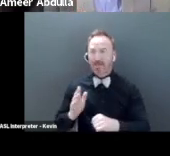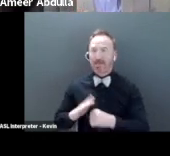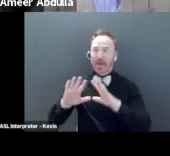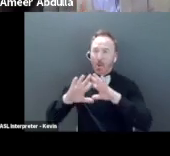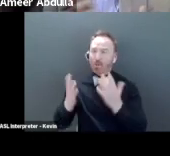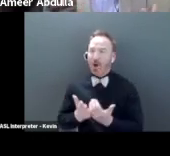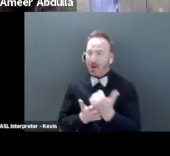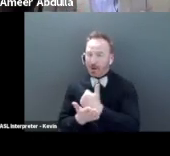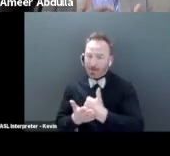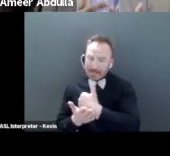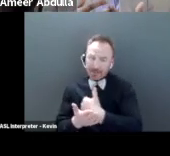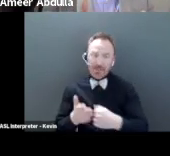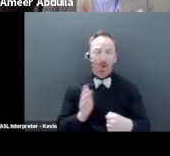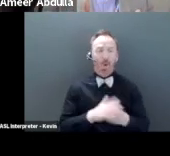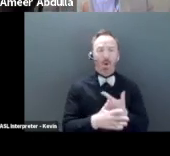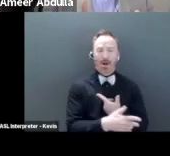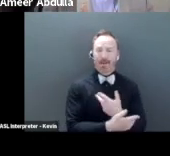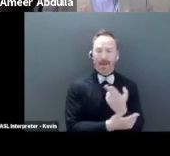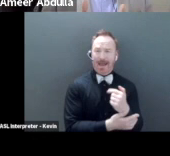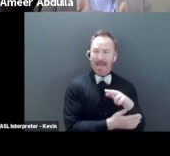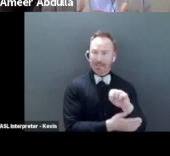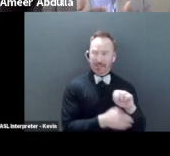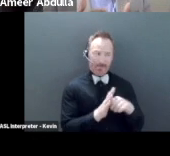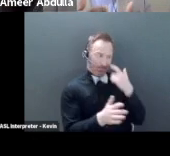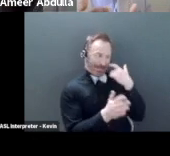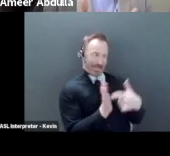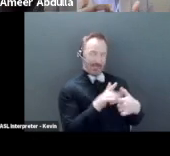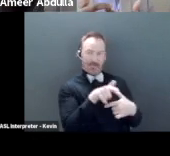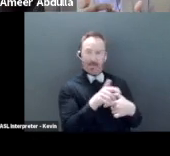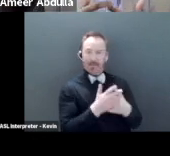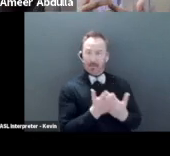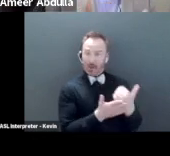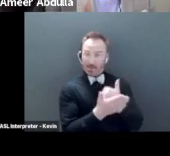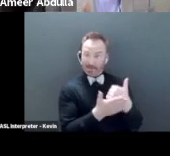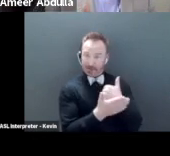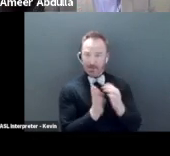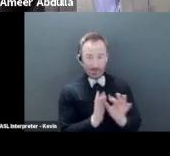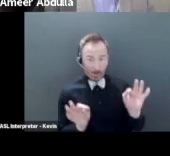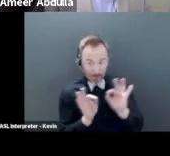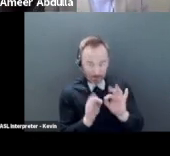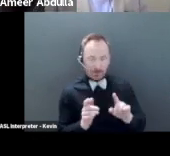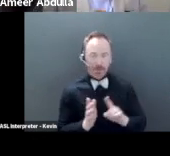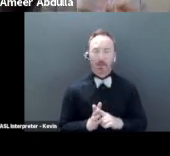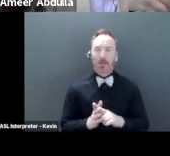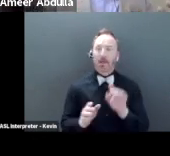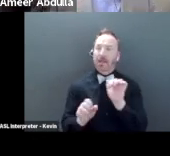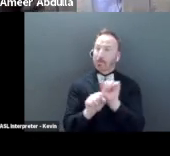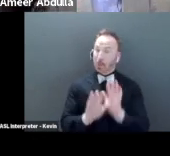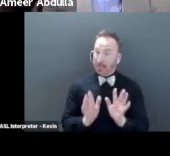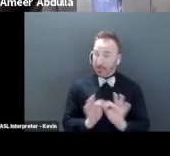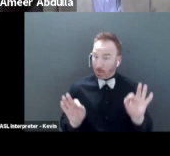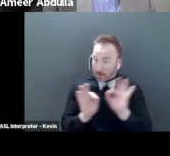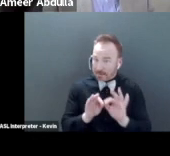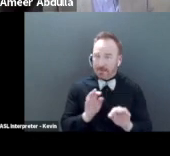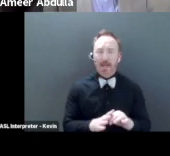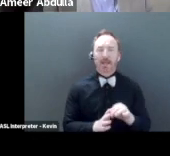manner that recognizes the value of the compensation and or value of the employee, and not to